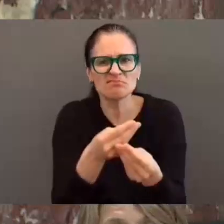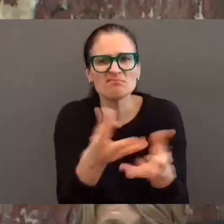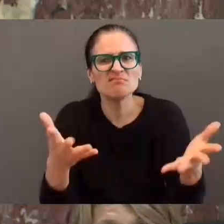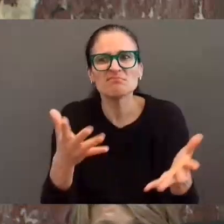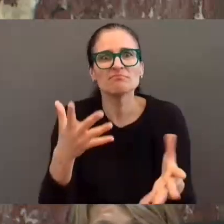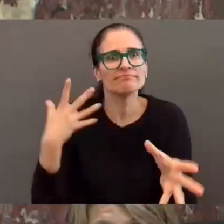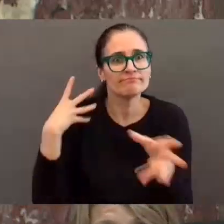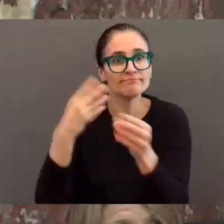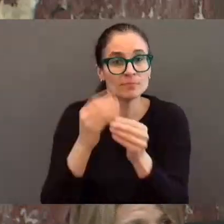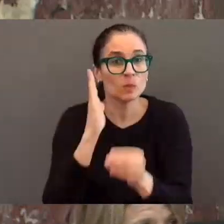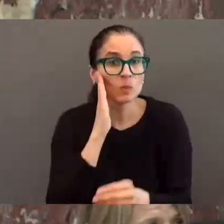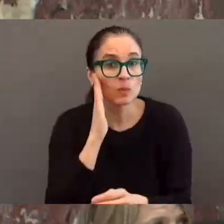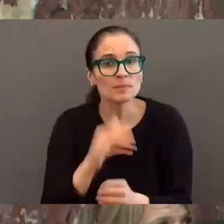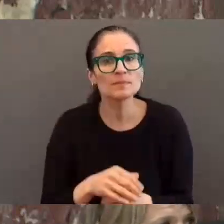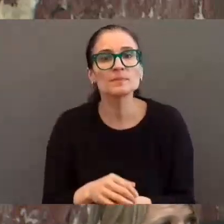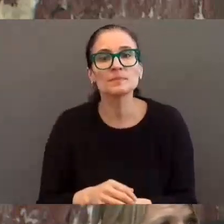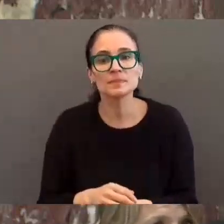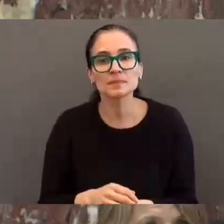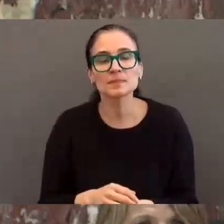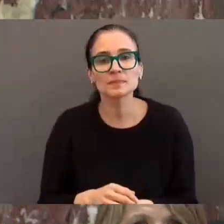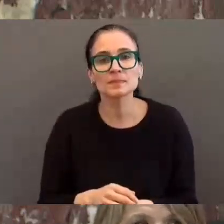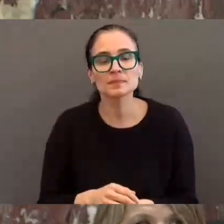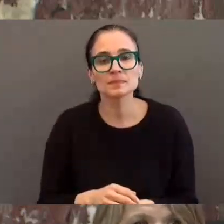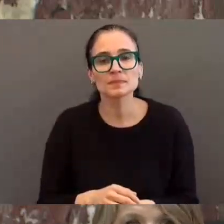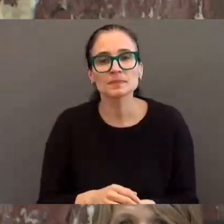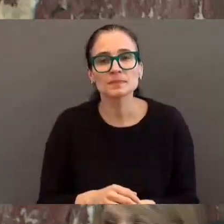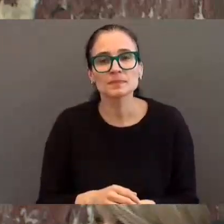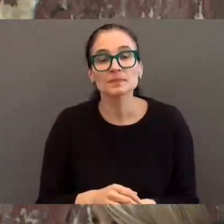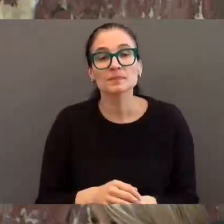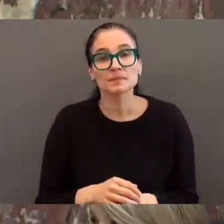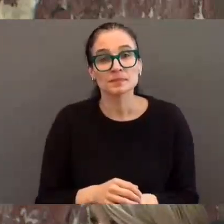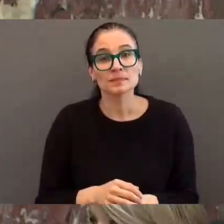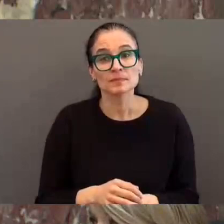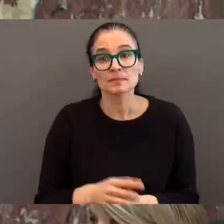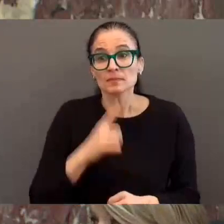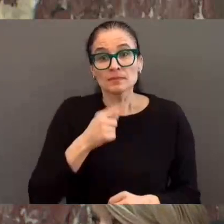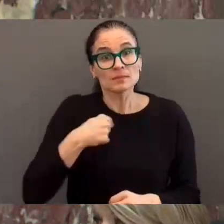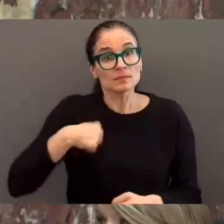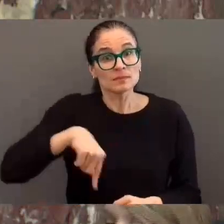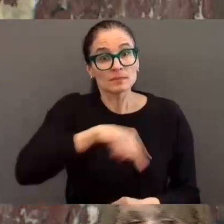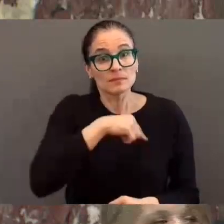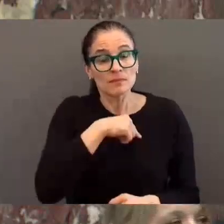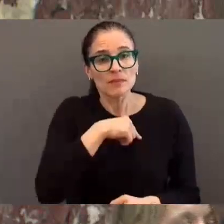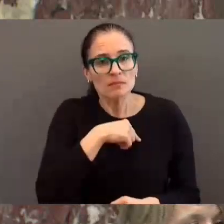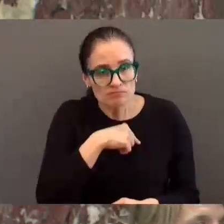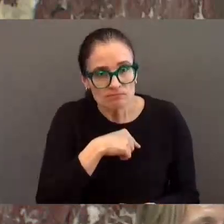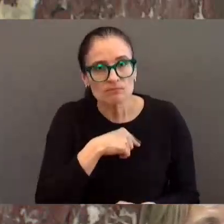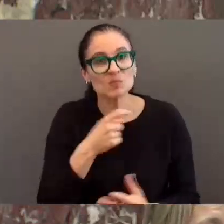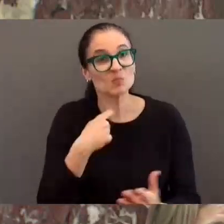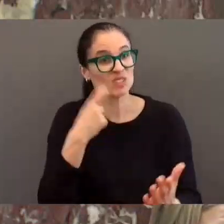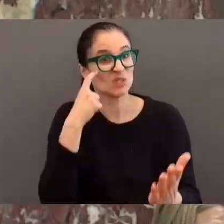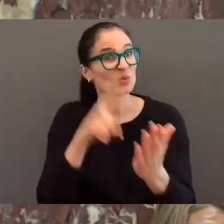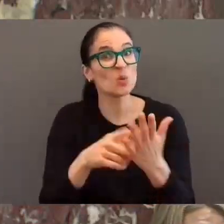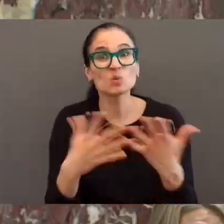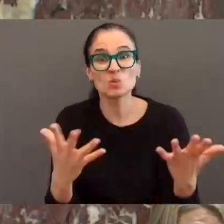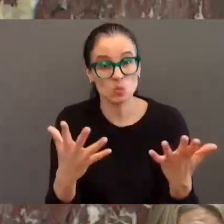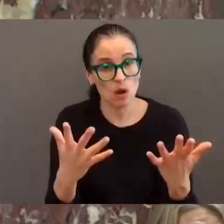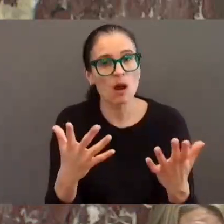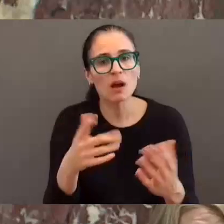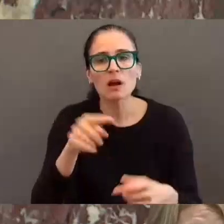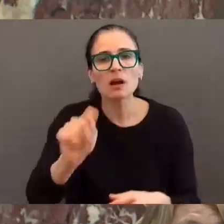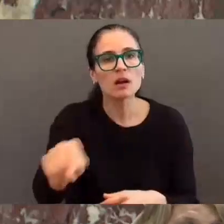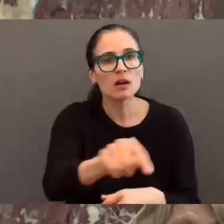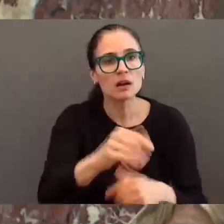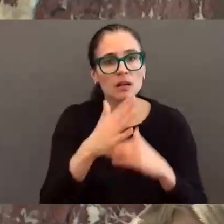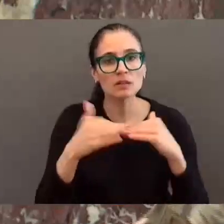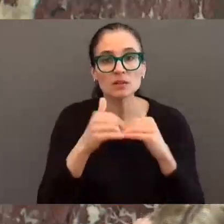A great number of actions that we have seen improve the lives of Indigenous people and continue to be work we take on,